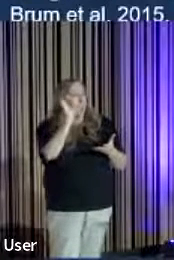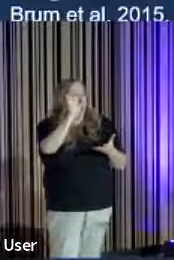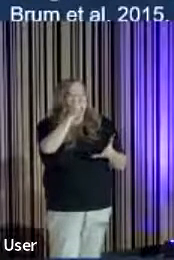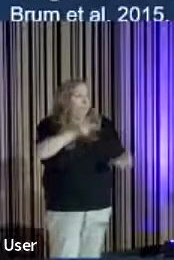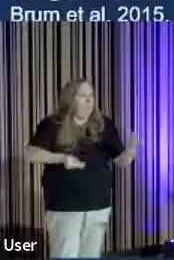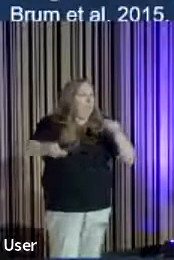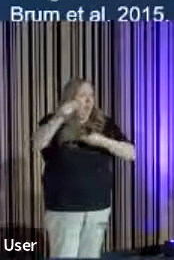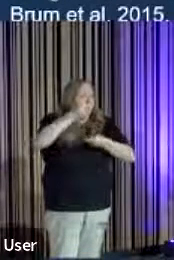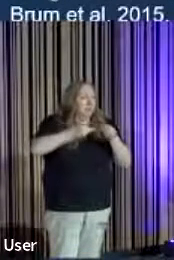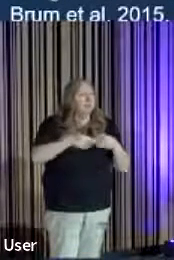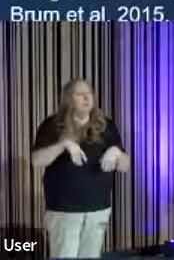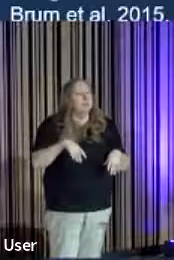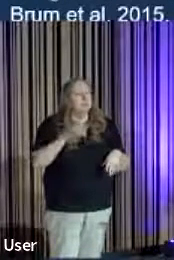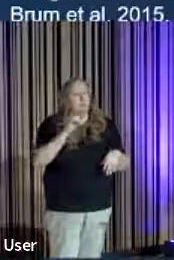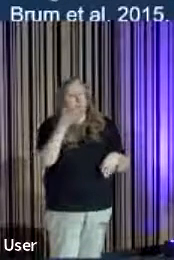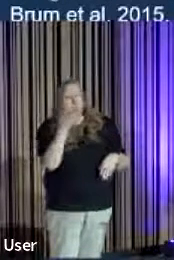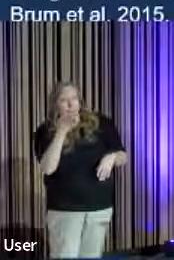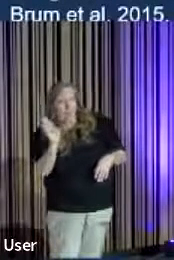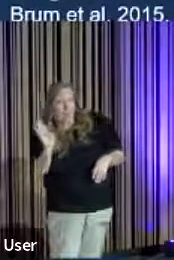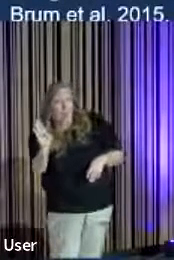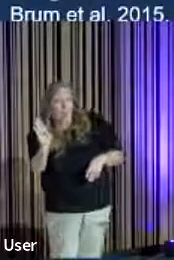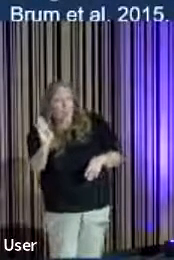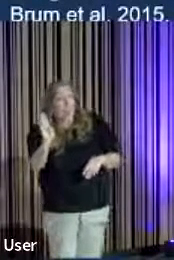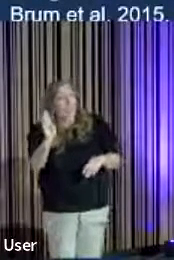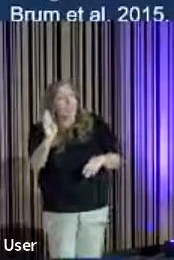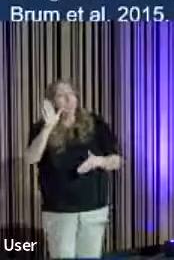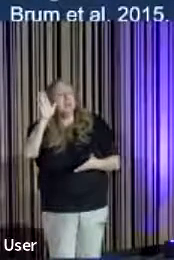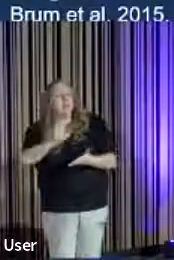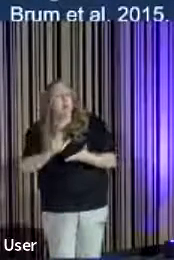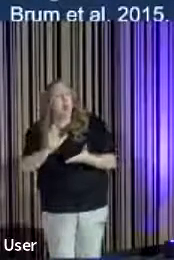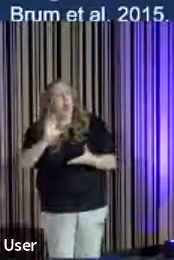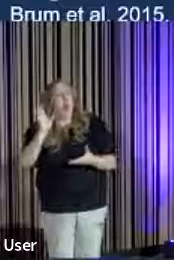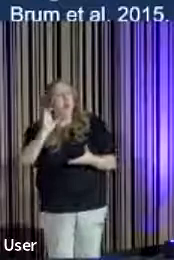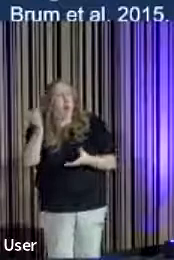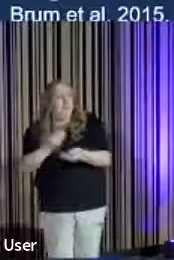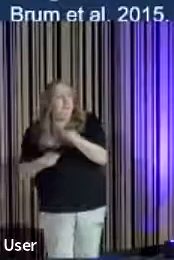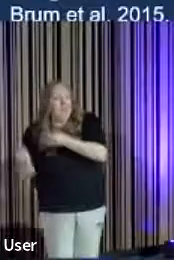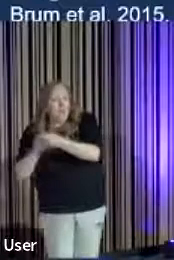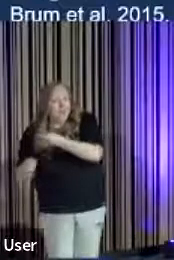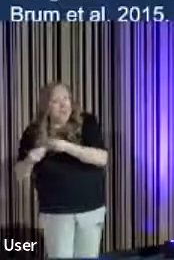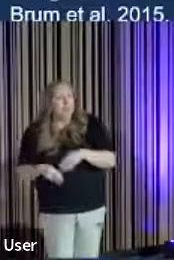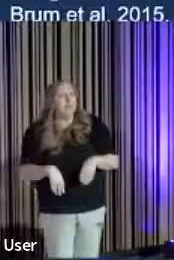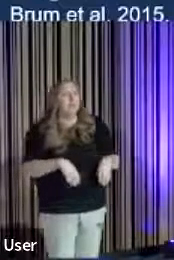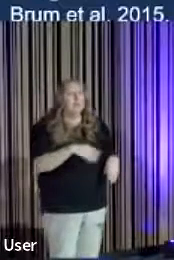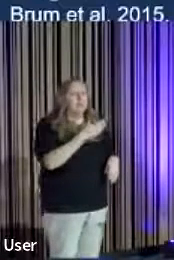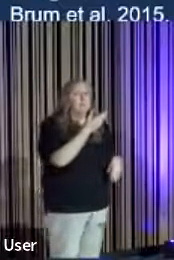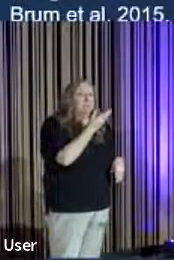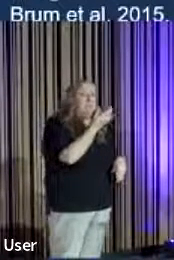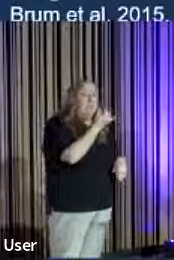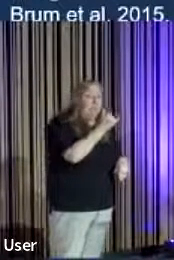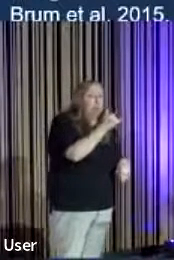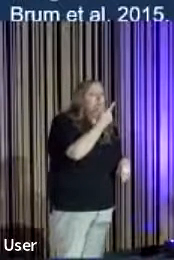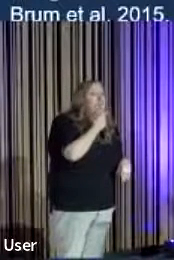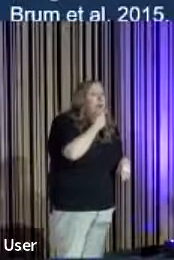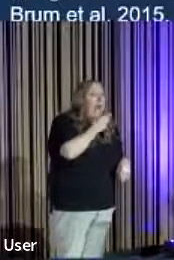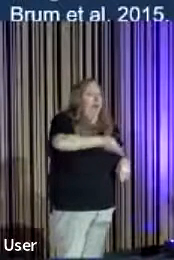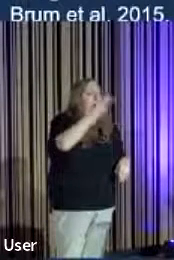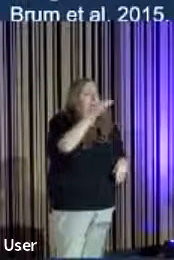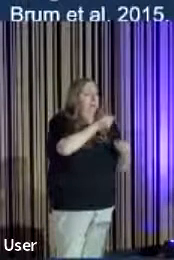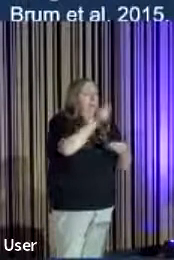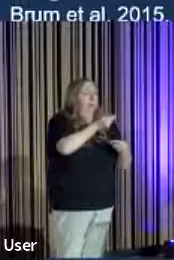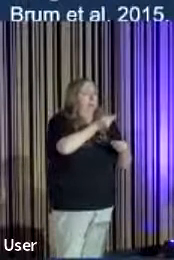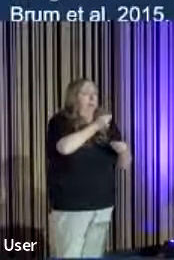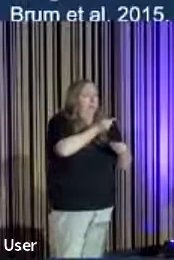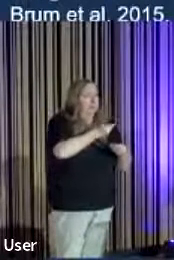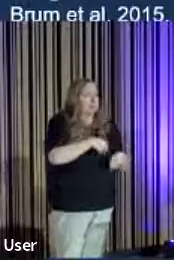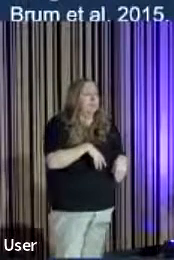low carbon flux, and the red and yellow are areas of high carbon flux. So we just were asking the